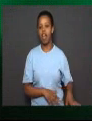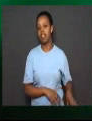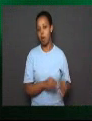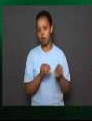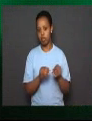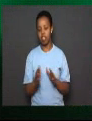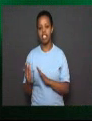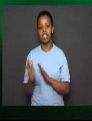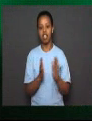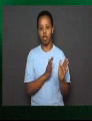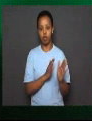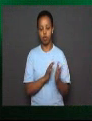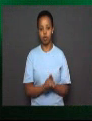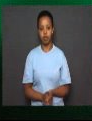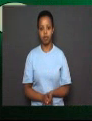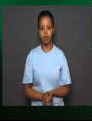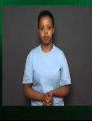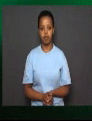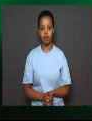Students, let's get ready.